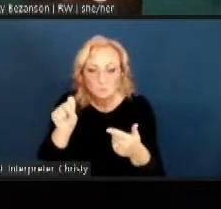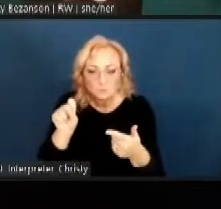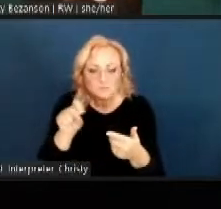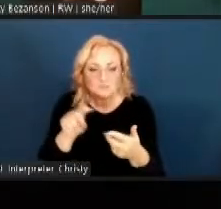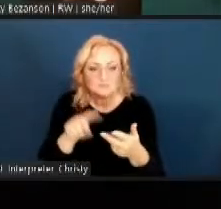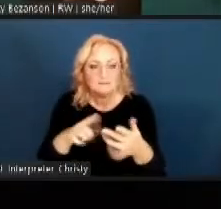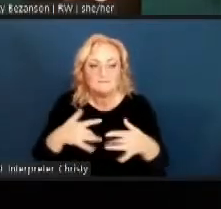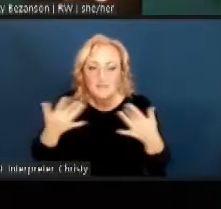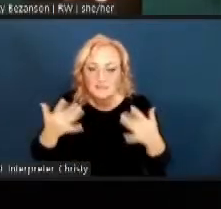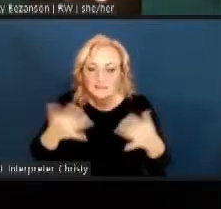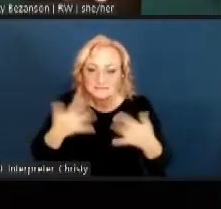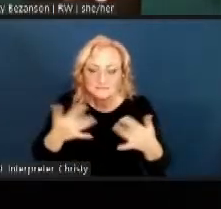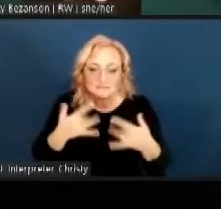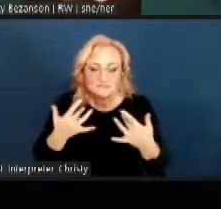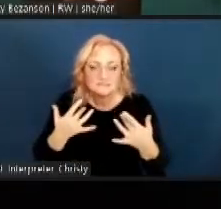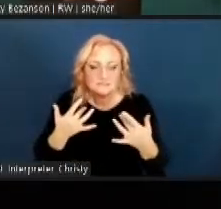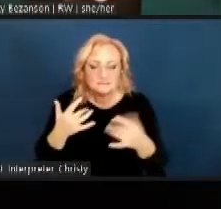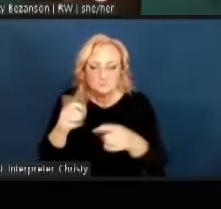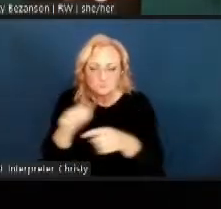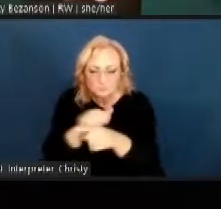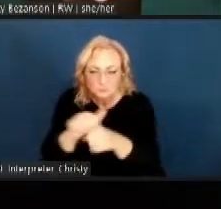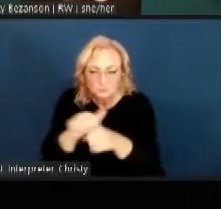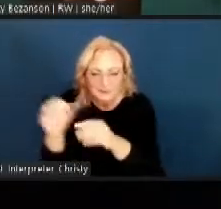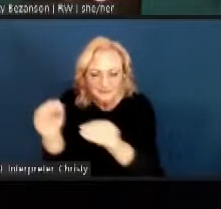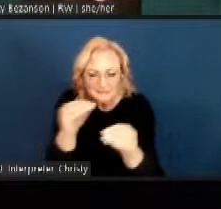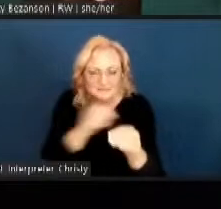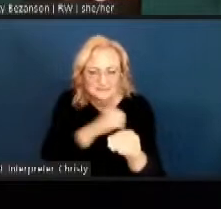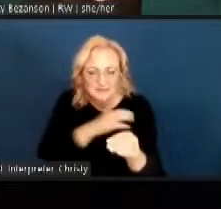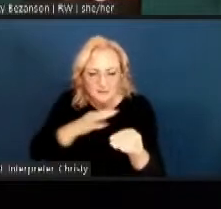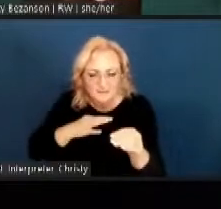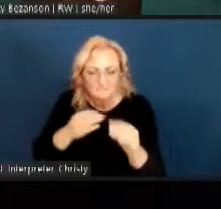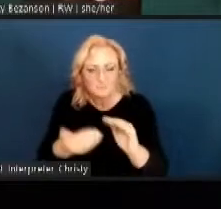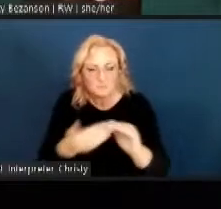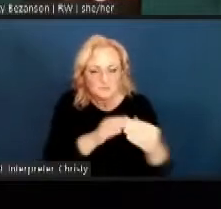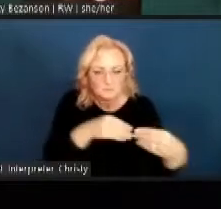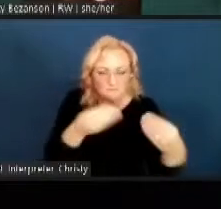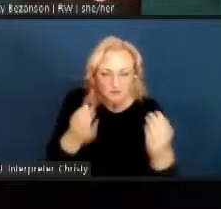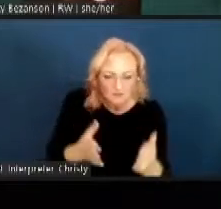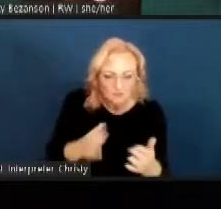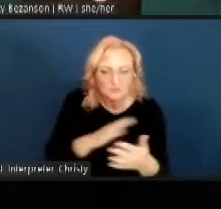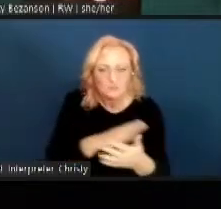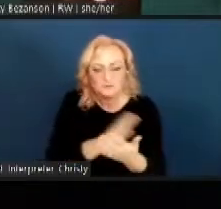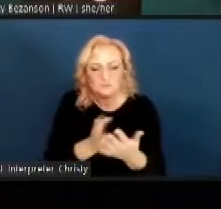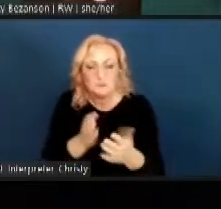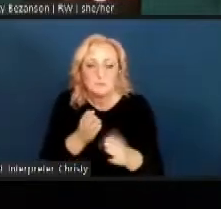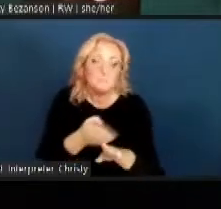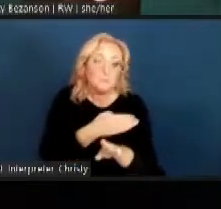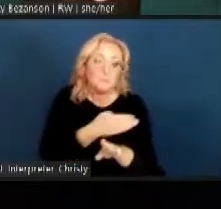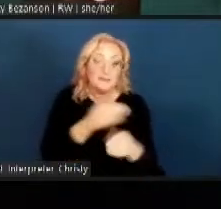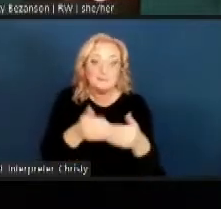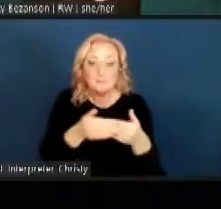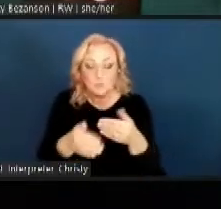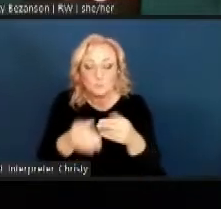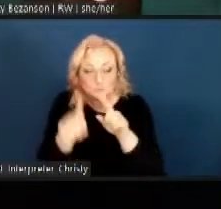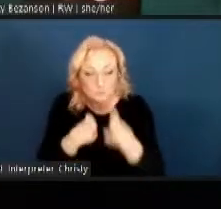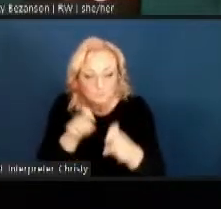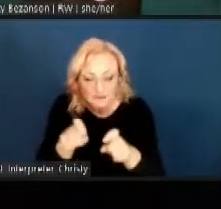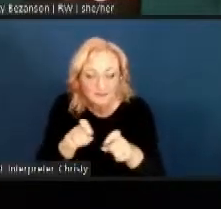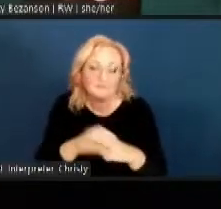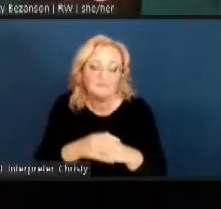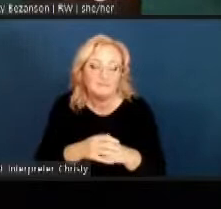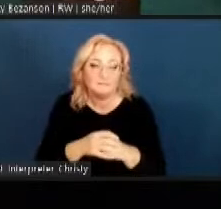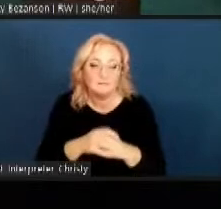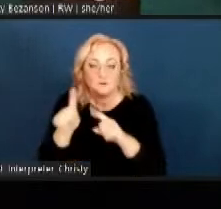events that we're using to train staff and community providers, doing some pre and post surveys,